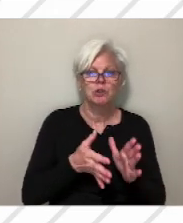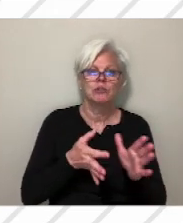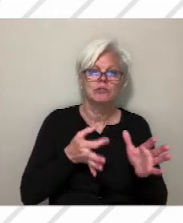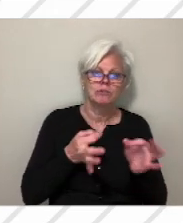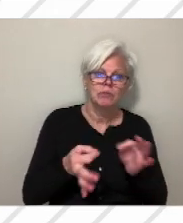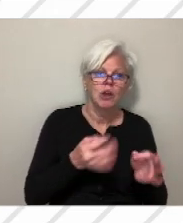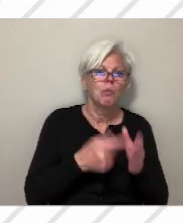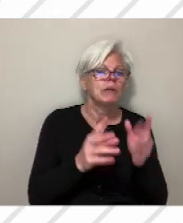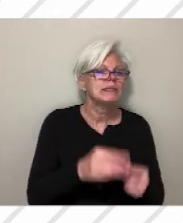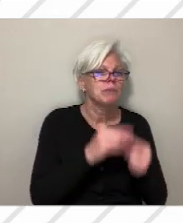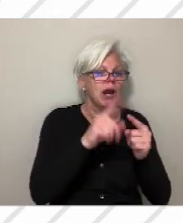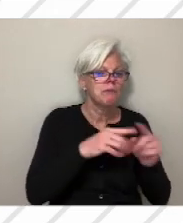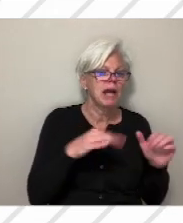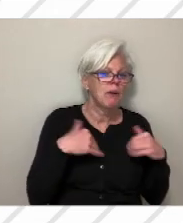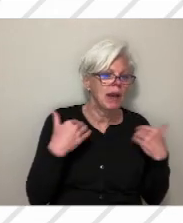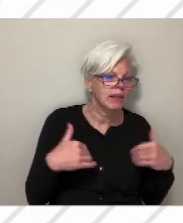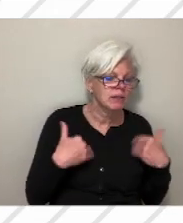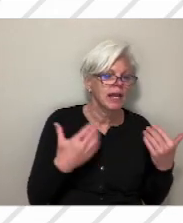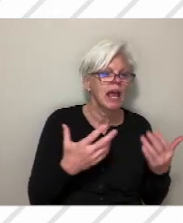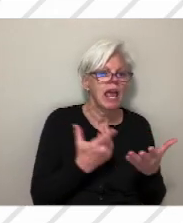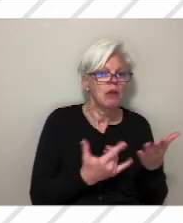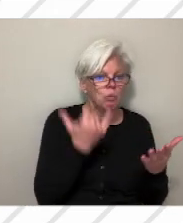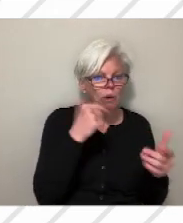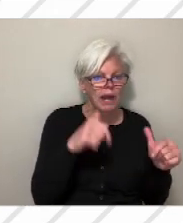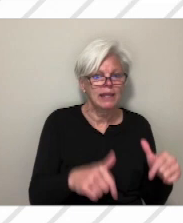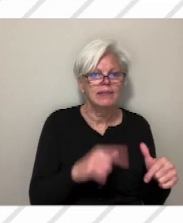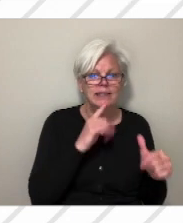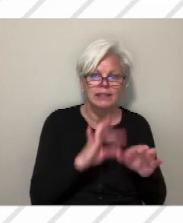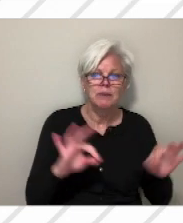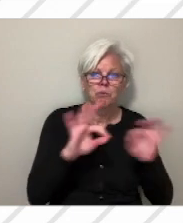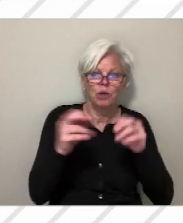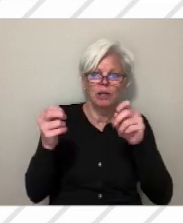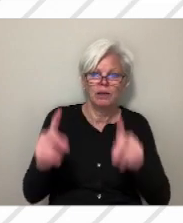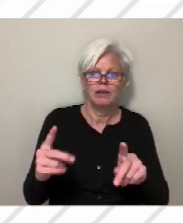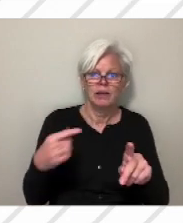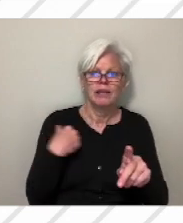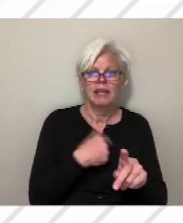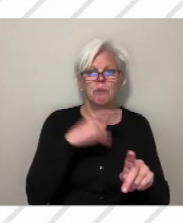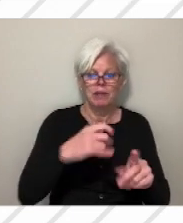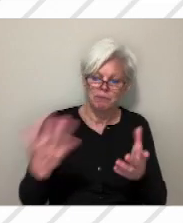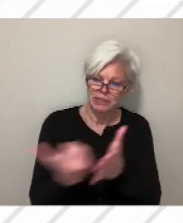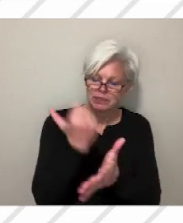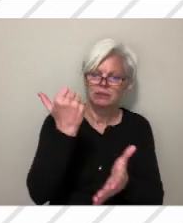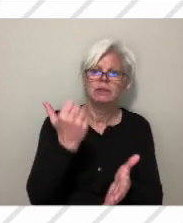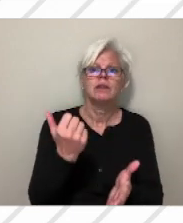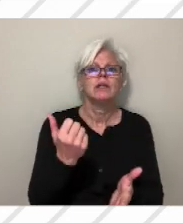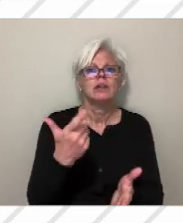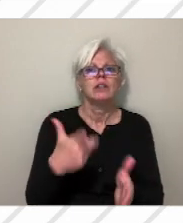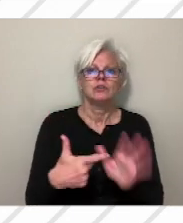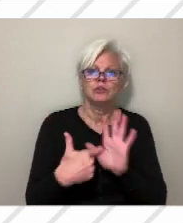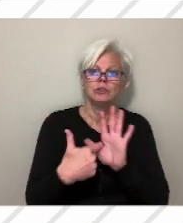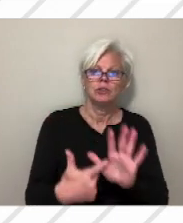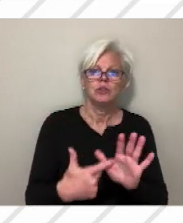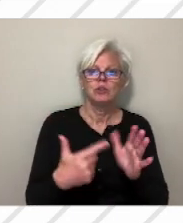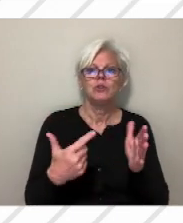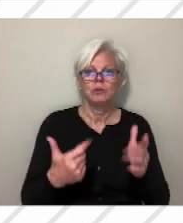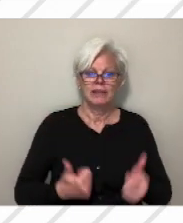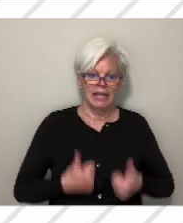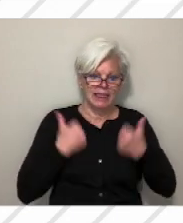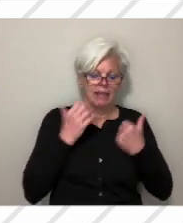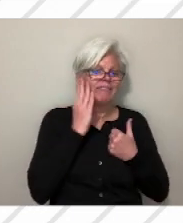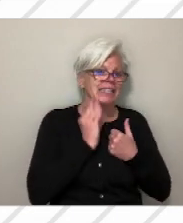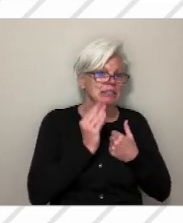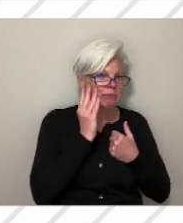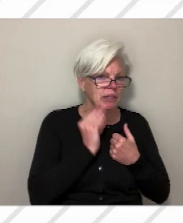about adolescence and why this is a really important opportunity that we must seize to be reflective of the lived experience and what we know